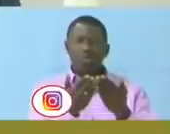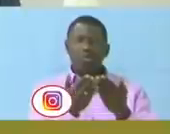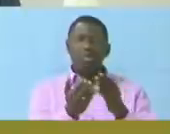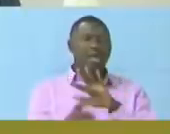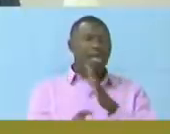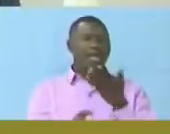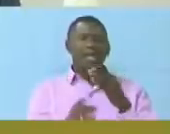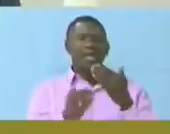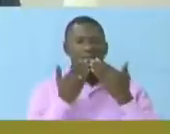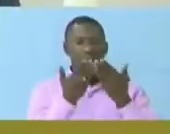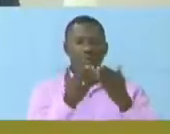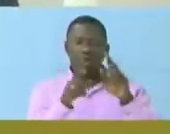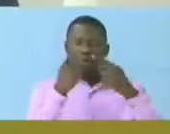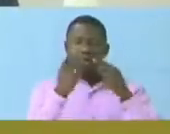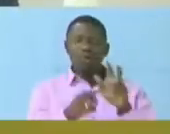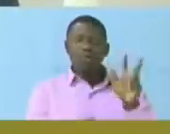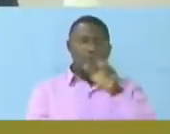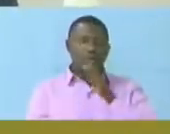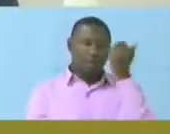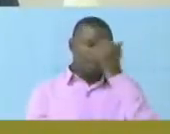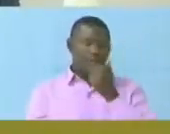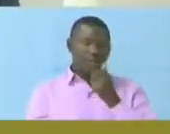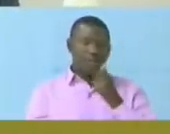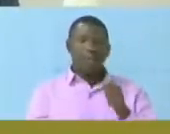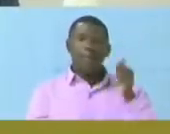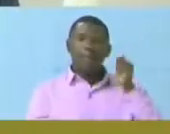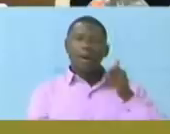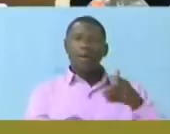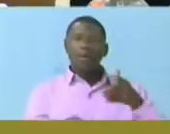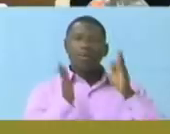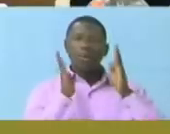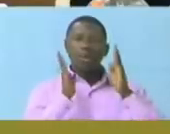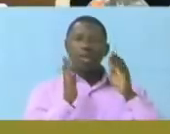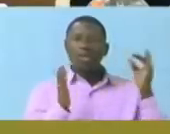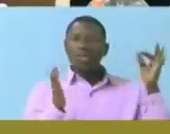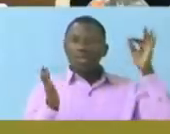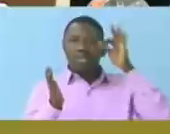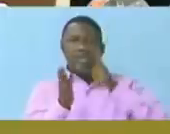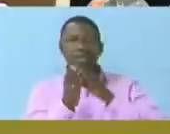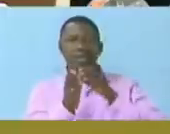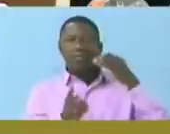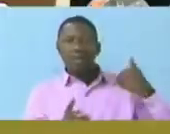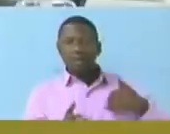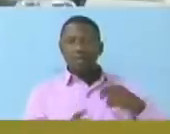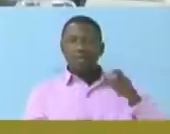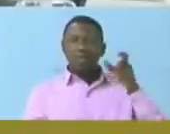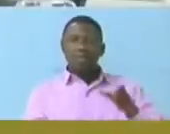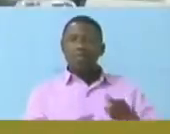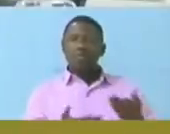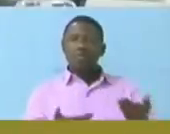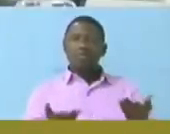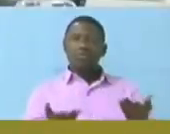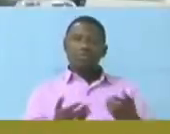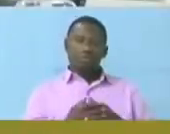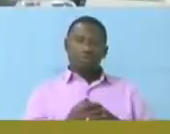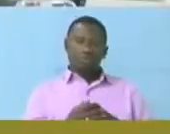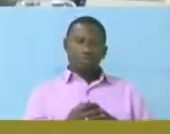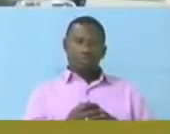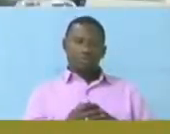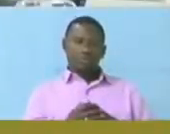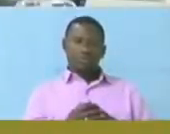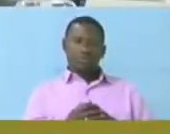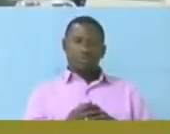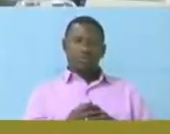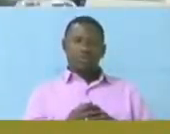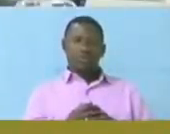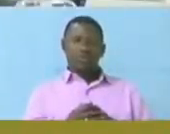West African migrant? Diary ni mkono, for I had a fem food jela me along kwa besu yuli ni Afrika tili jinda la banku ni mwono la kuwa la banku. May the